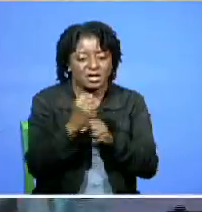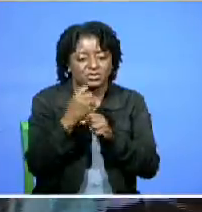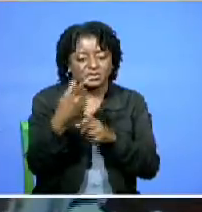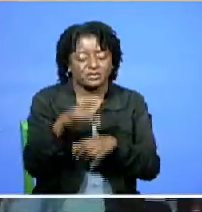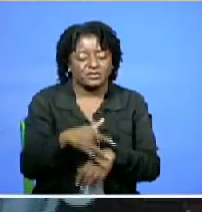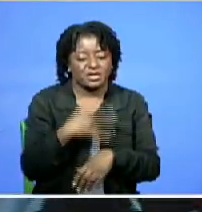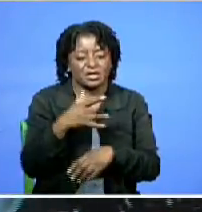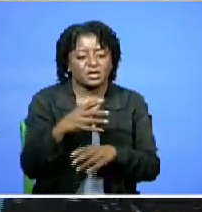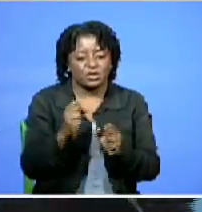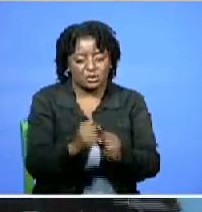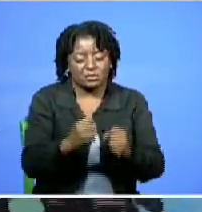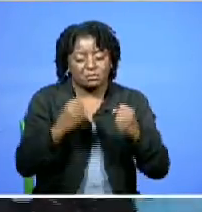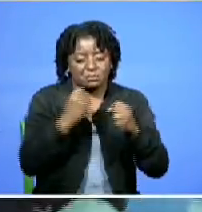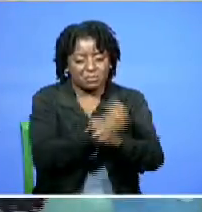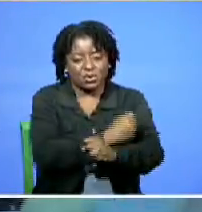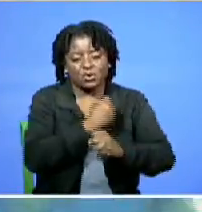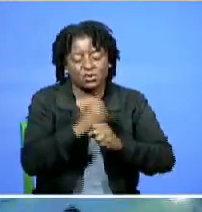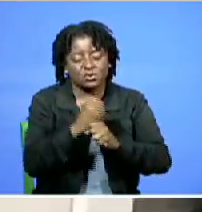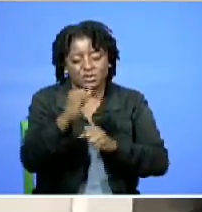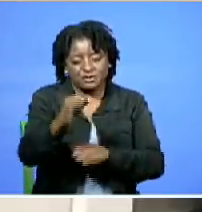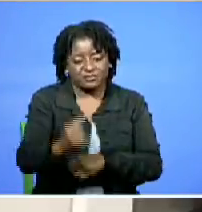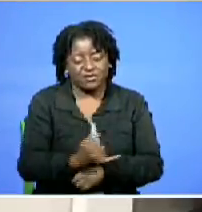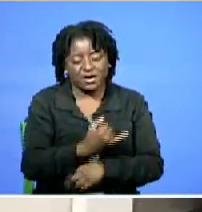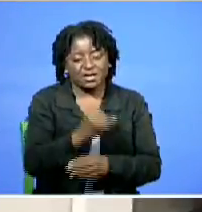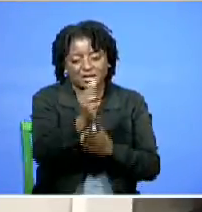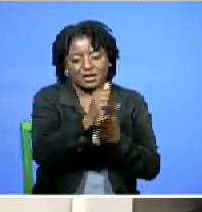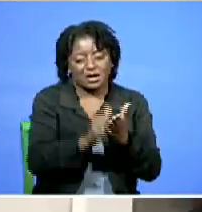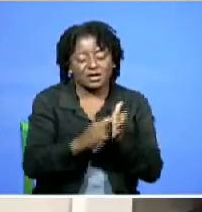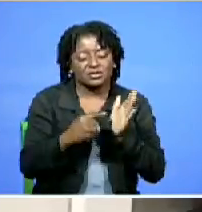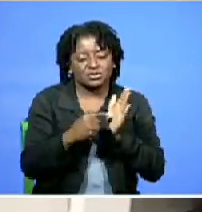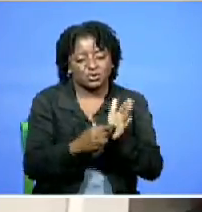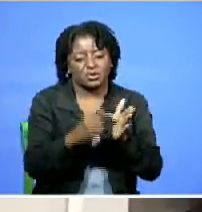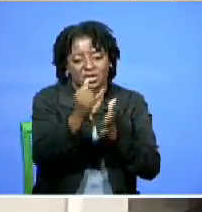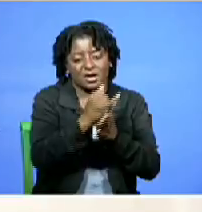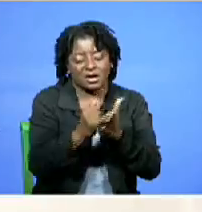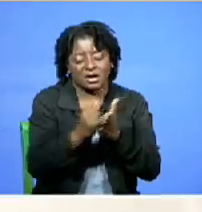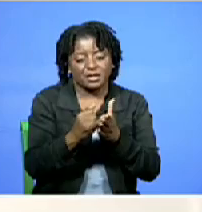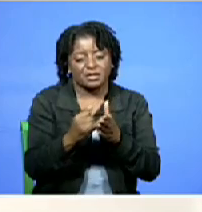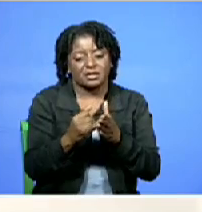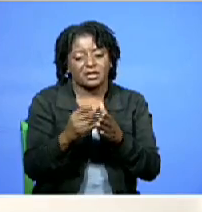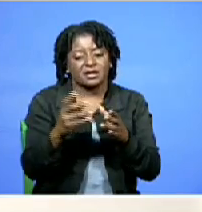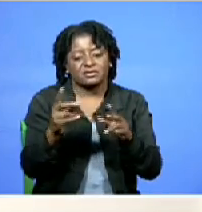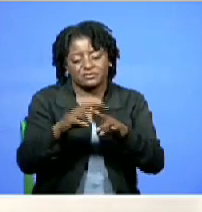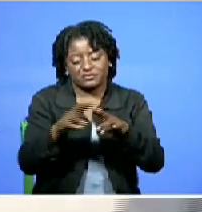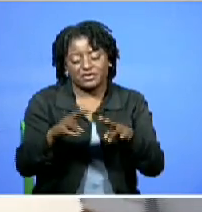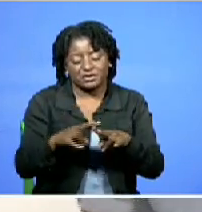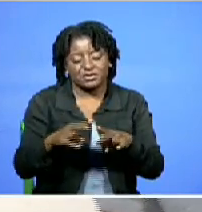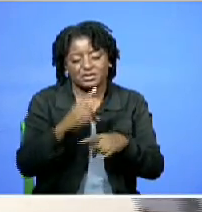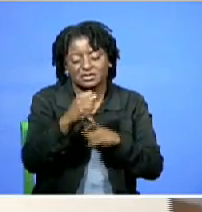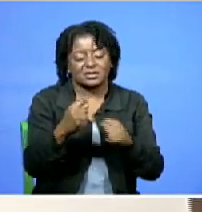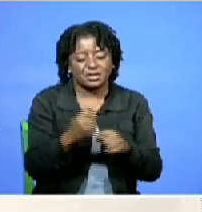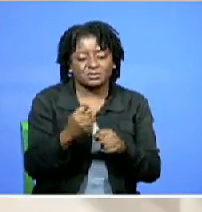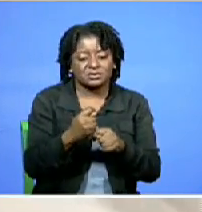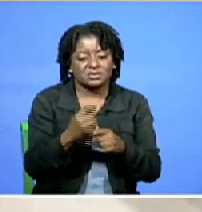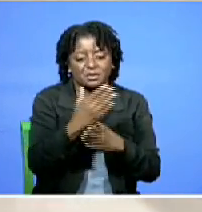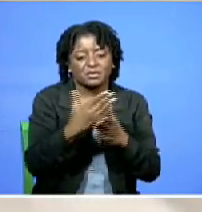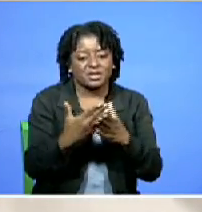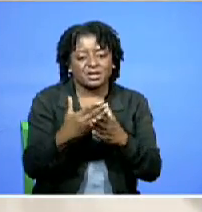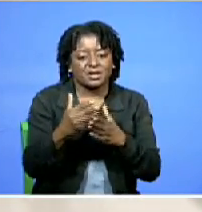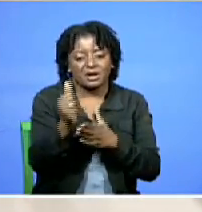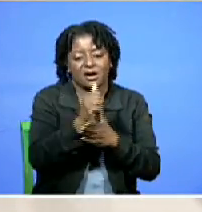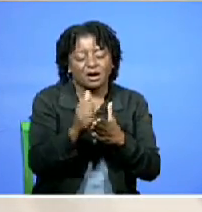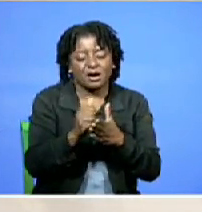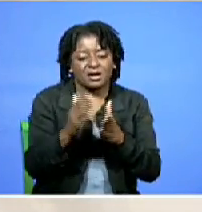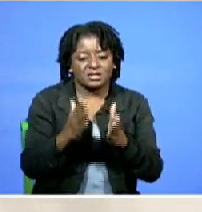and inviting pieces showcasing art and journeys of various sorts was something artists in residence at the current gallery brought